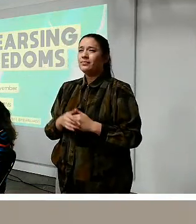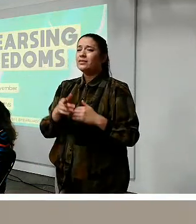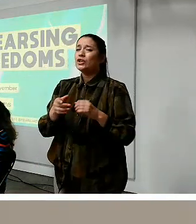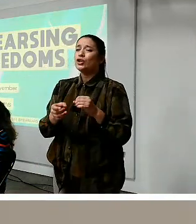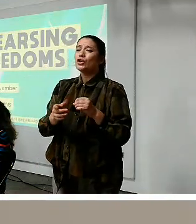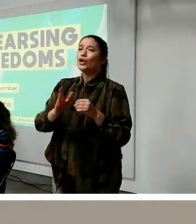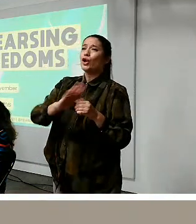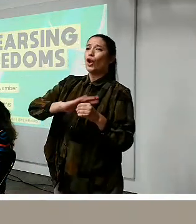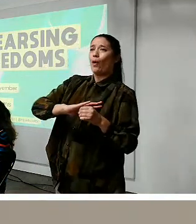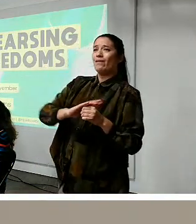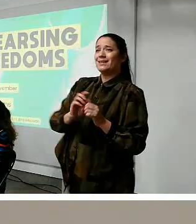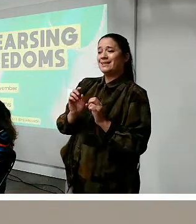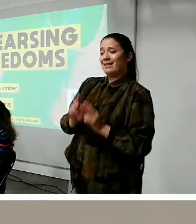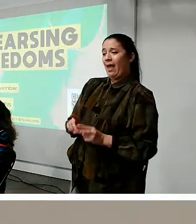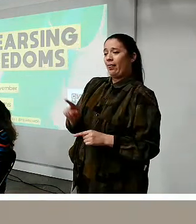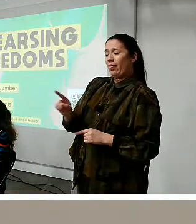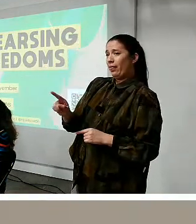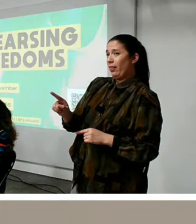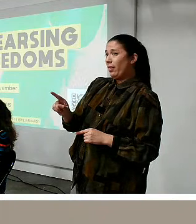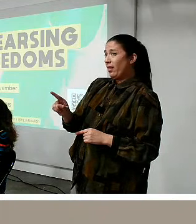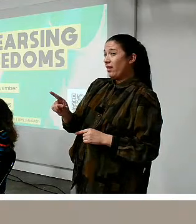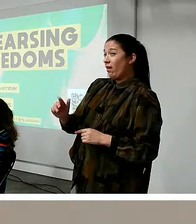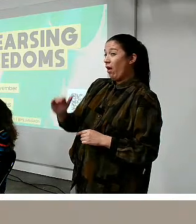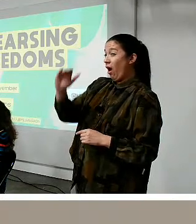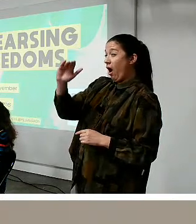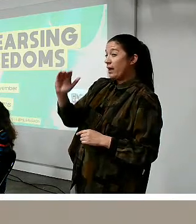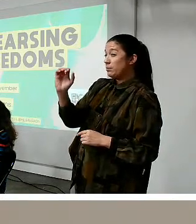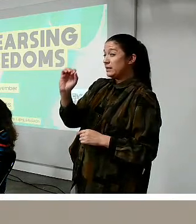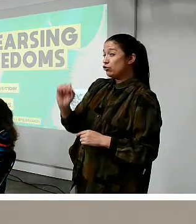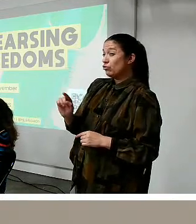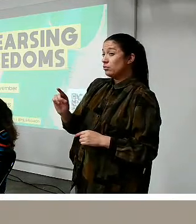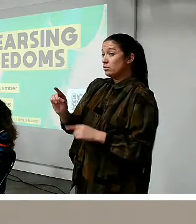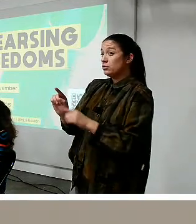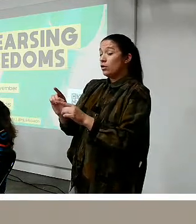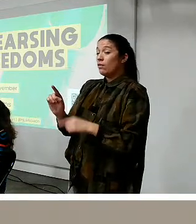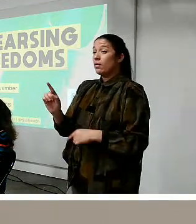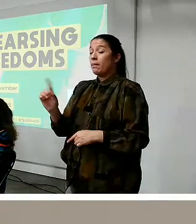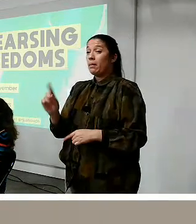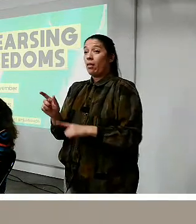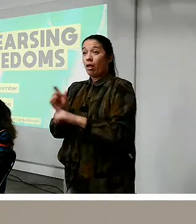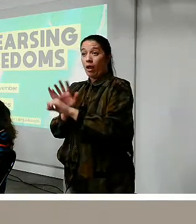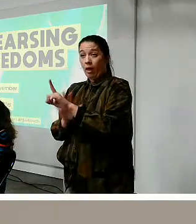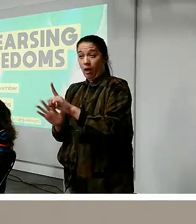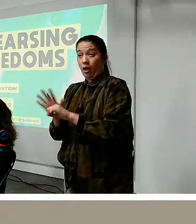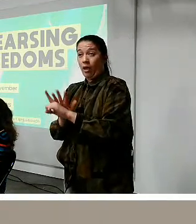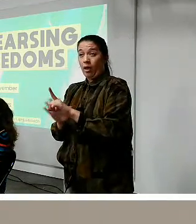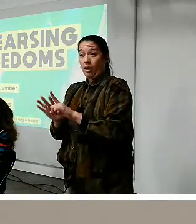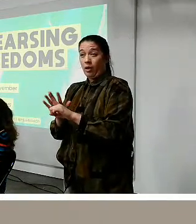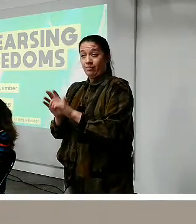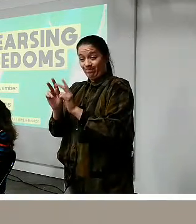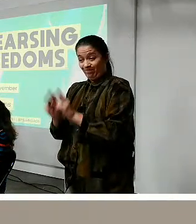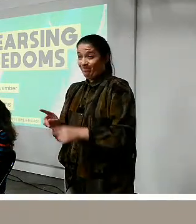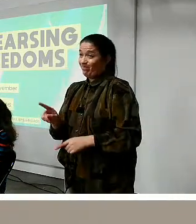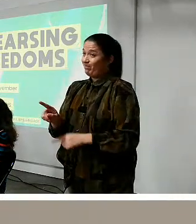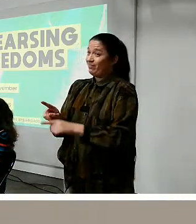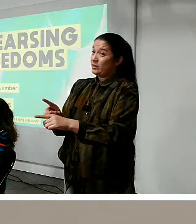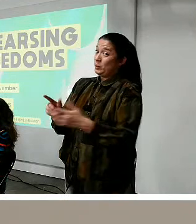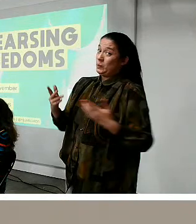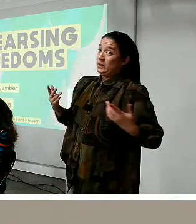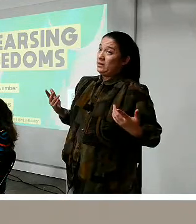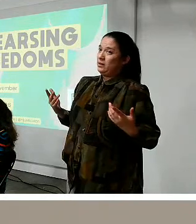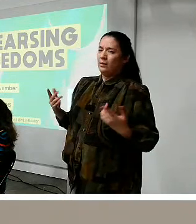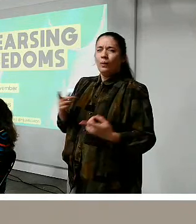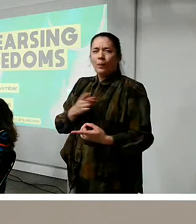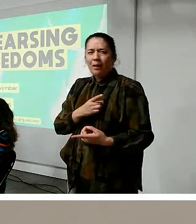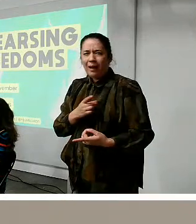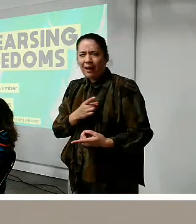not a coincidence. Like, so I think this COVID, in terms of like, you know, outright ableism, but also